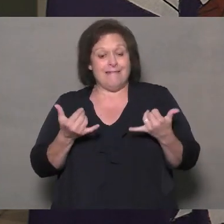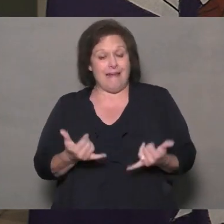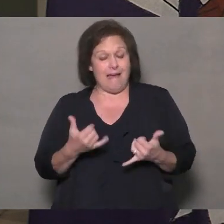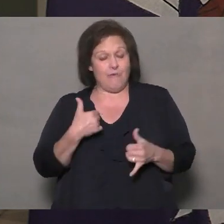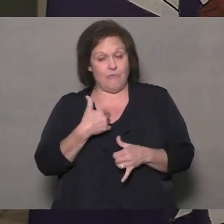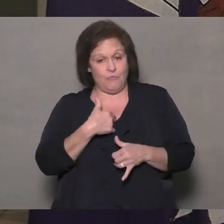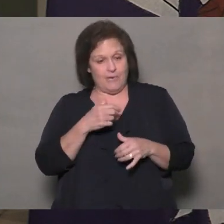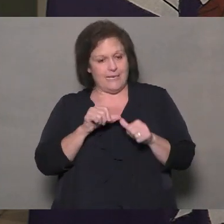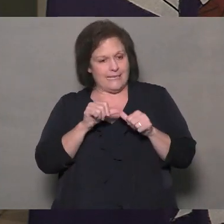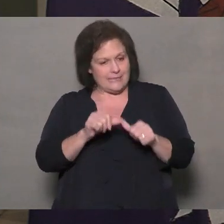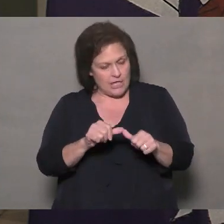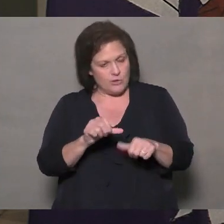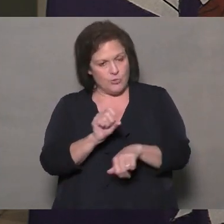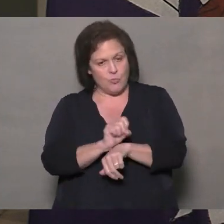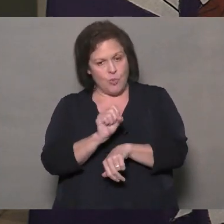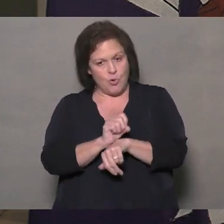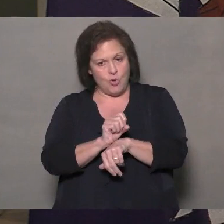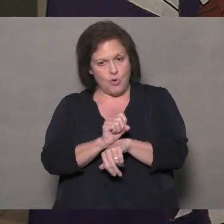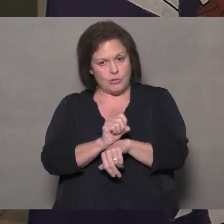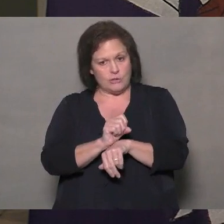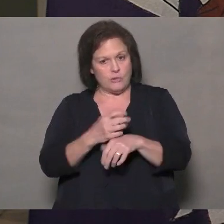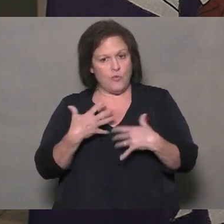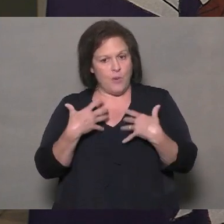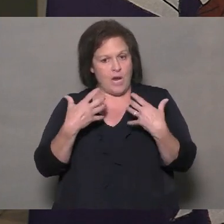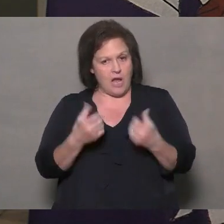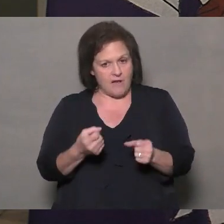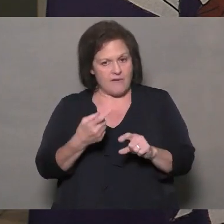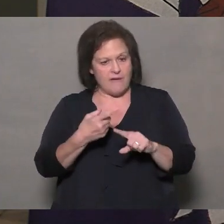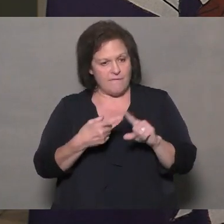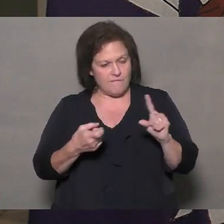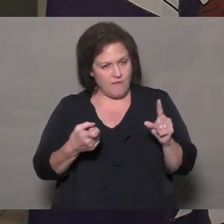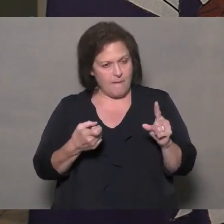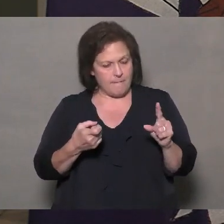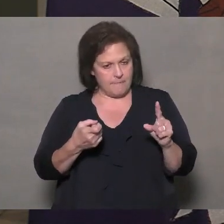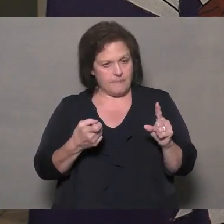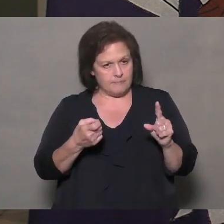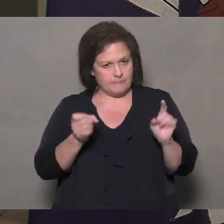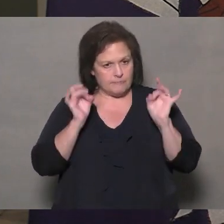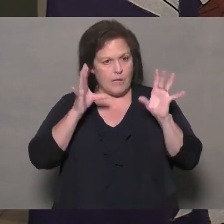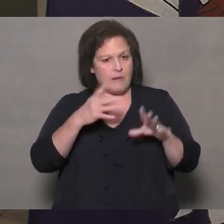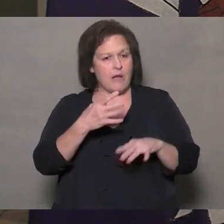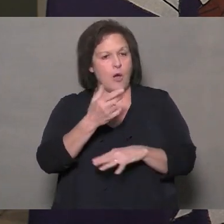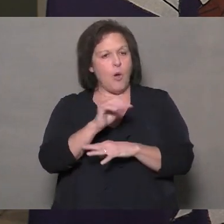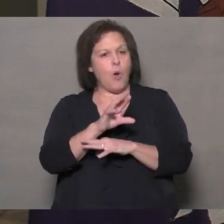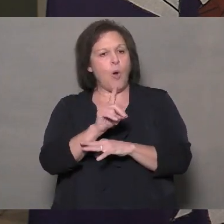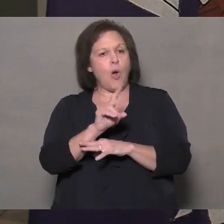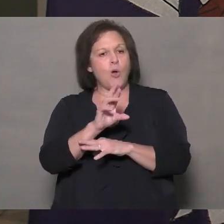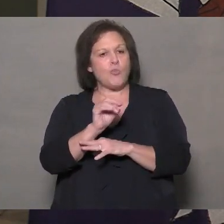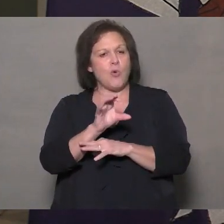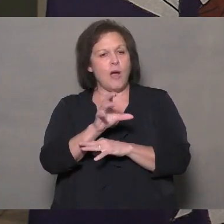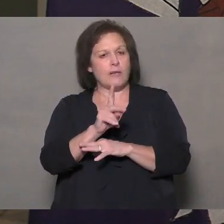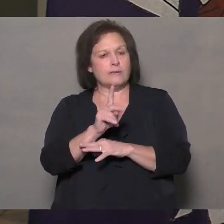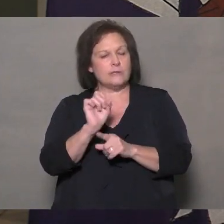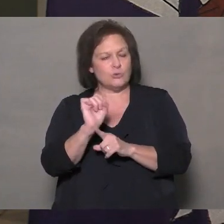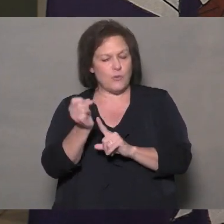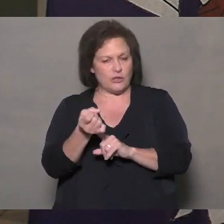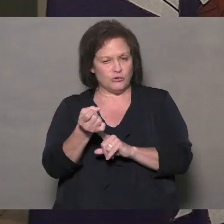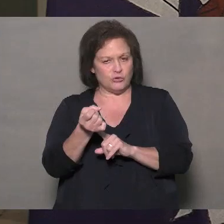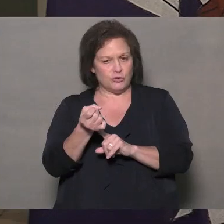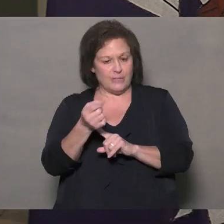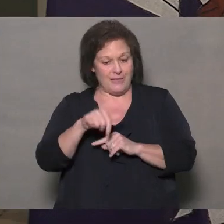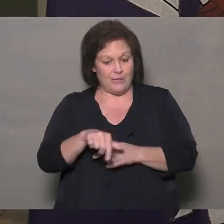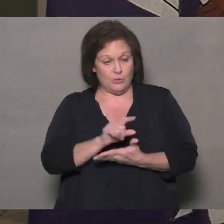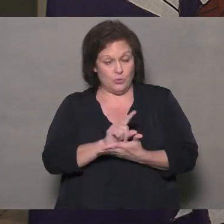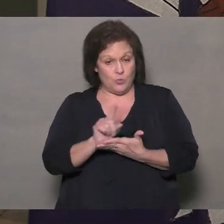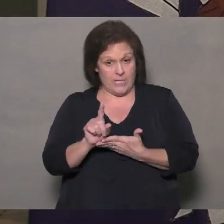we continue the work of recovering from the tragedy of Hard Rock. Just this